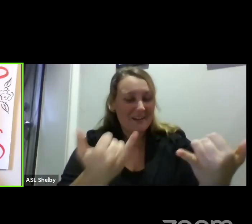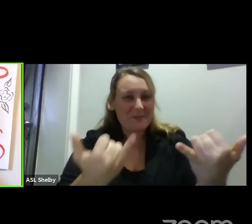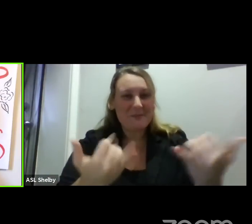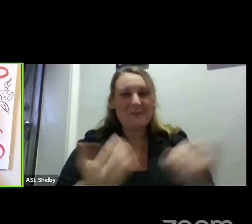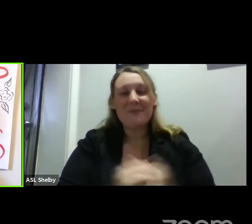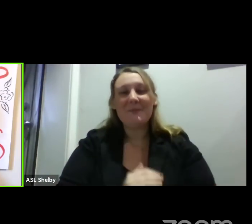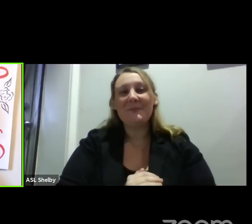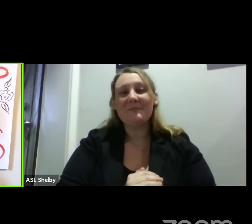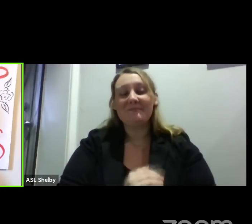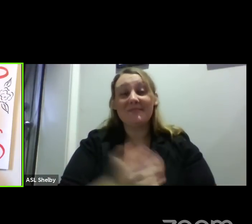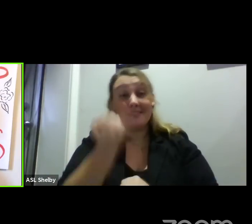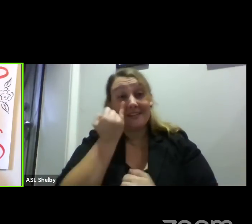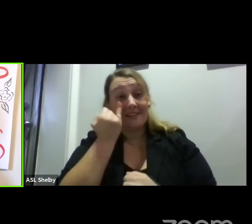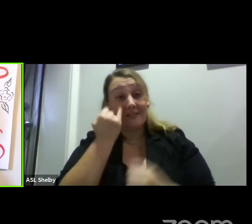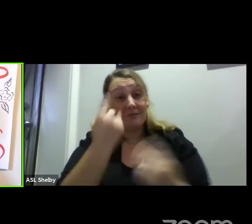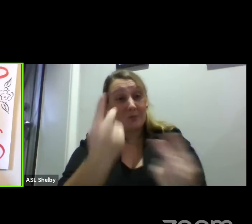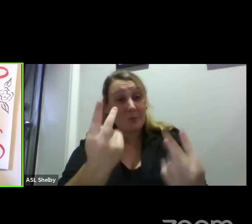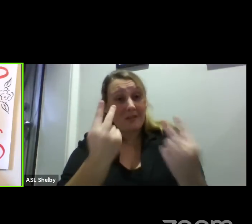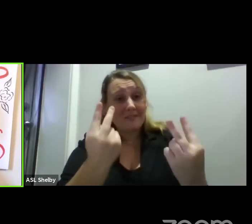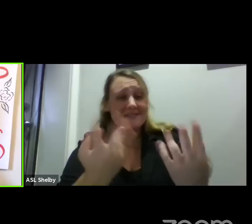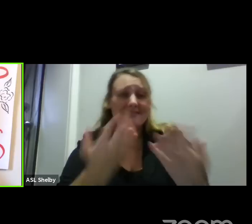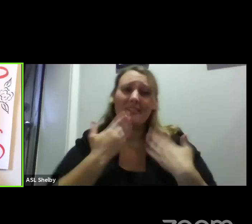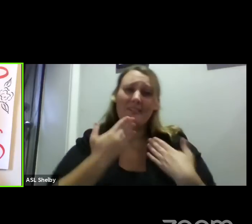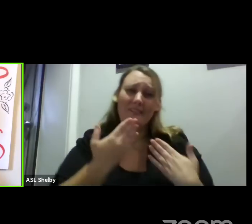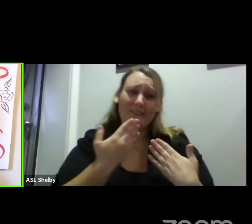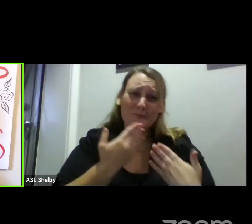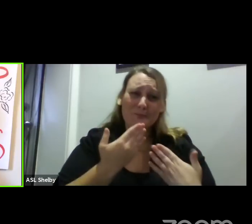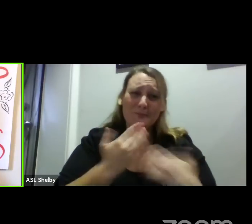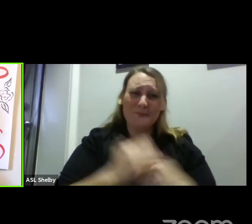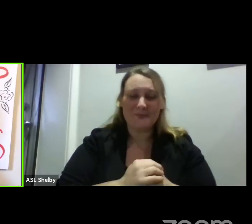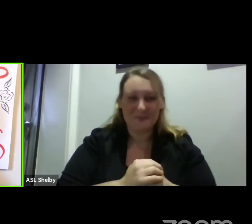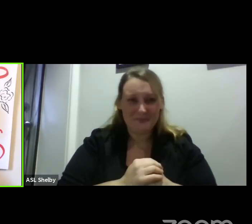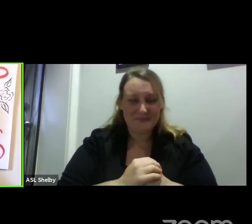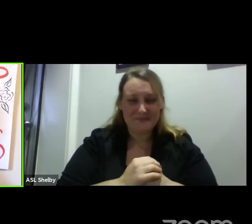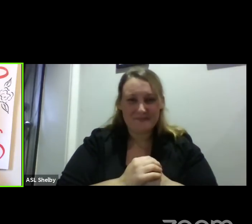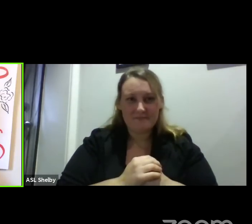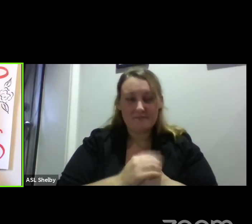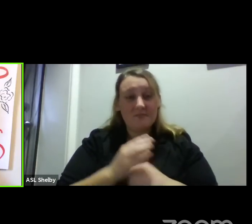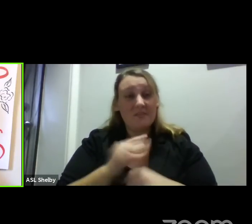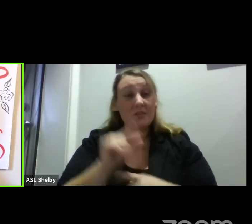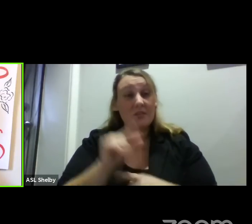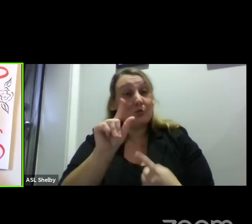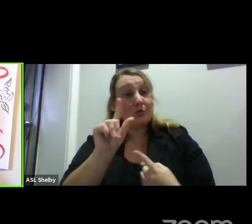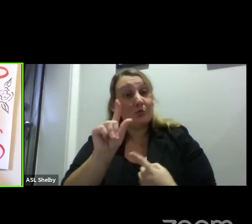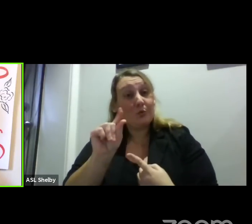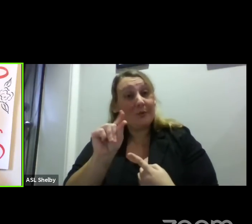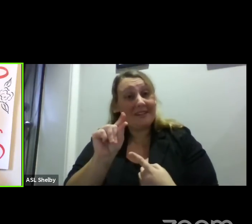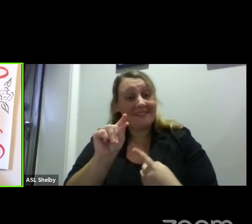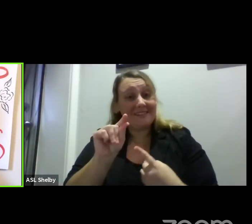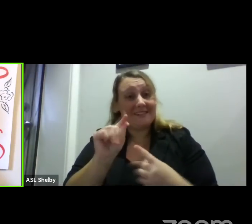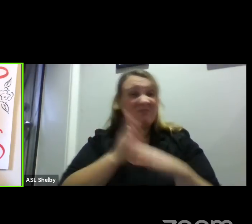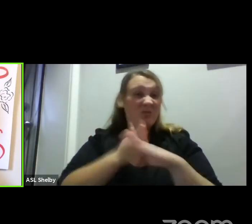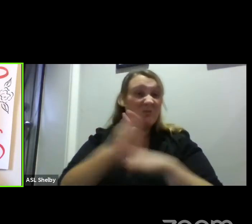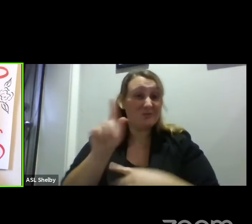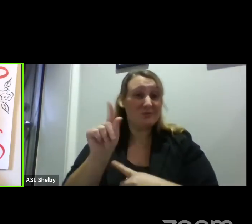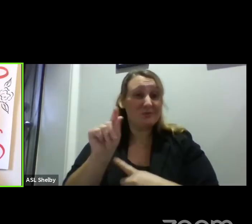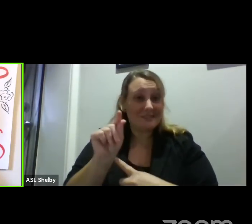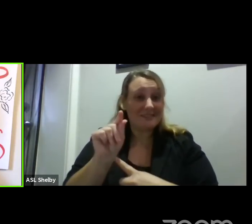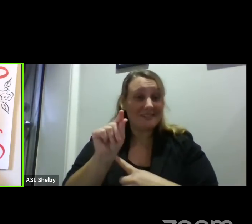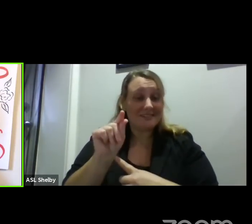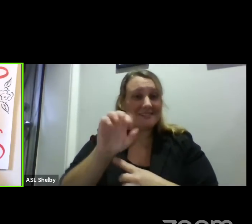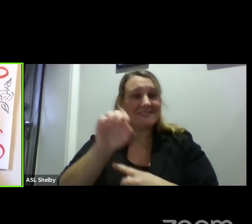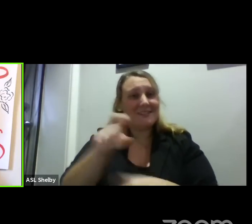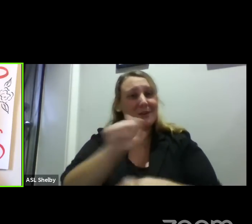space with us. Over 20 sex working artists, Writers, organizers, and our